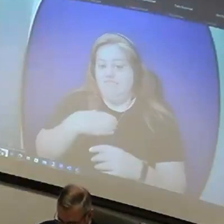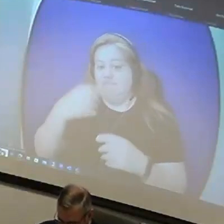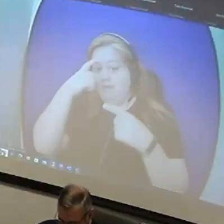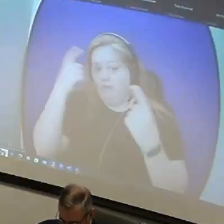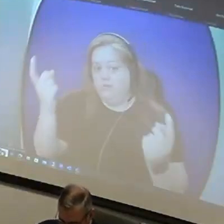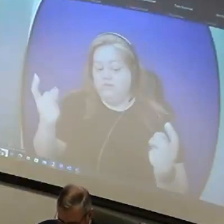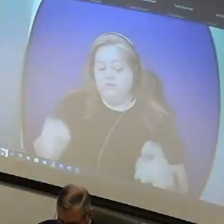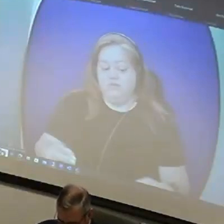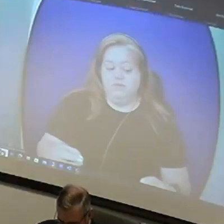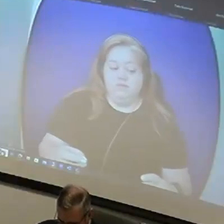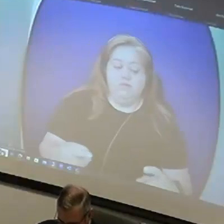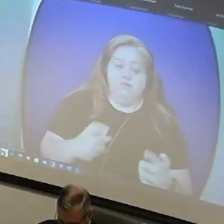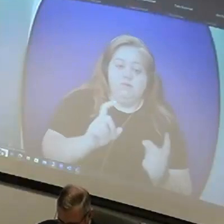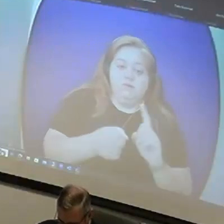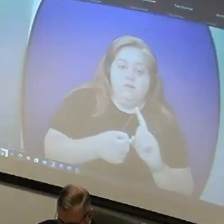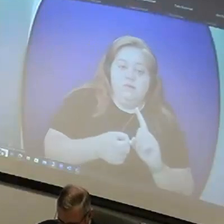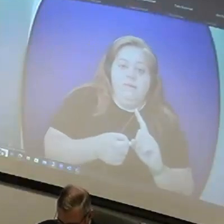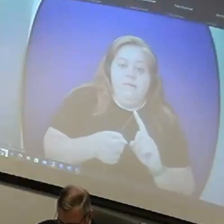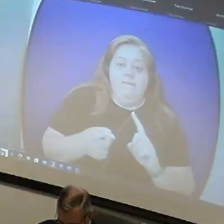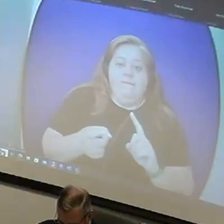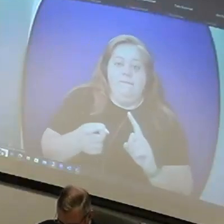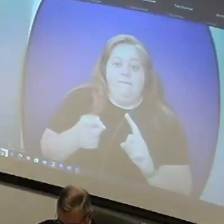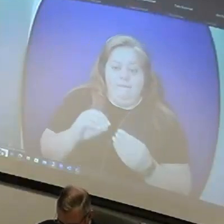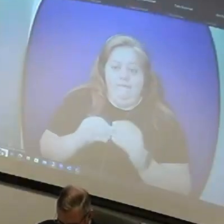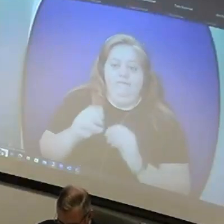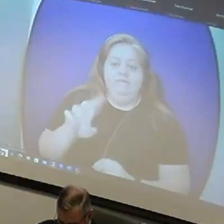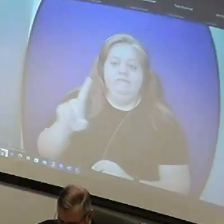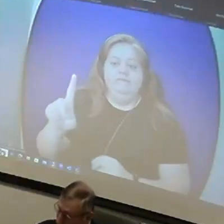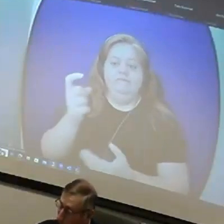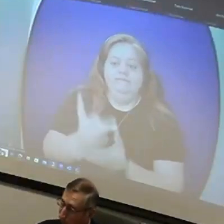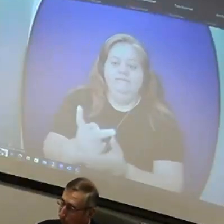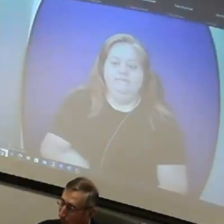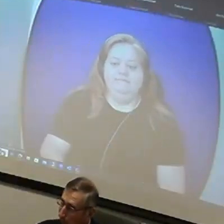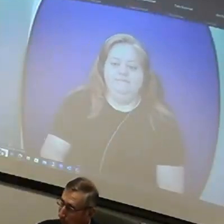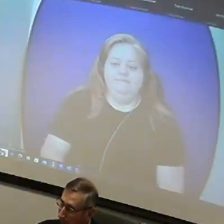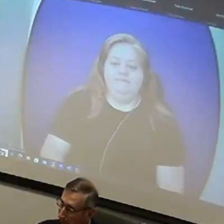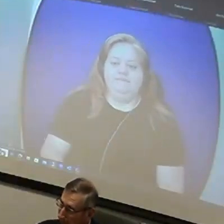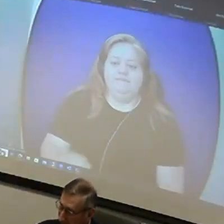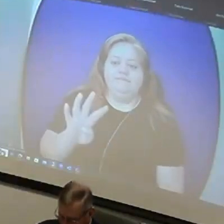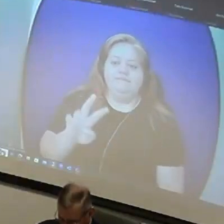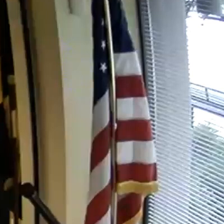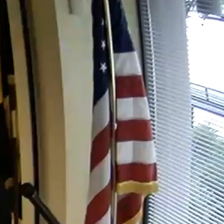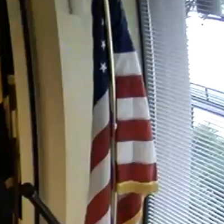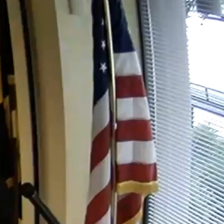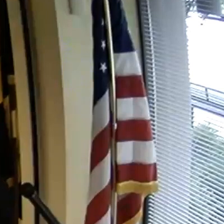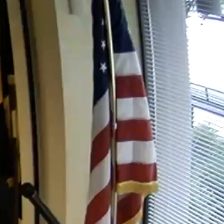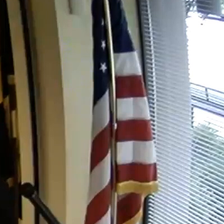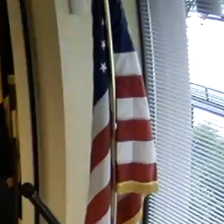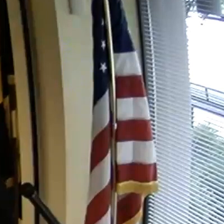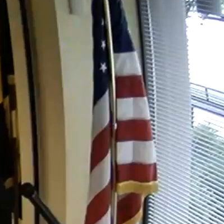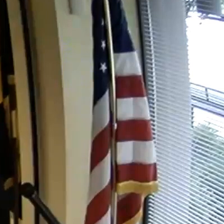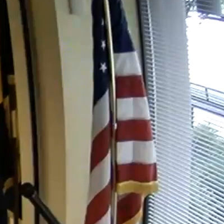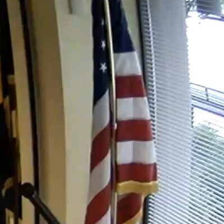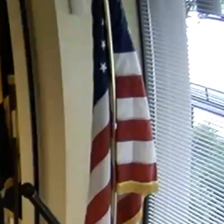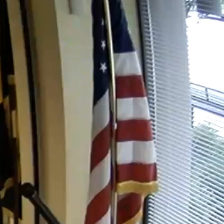Any abstentions? Resolution 41 is approved. Resolution 42, Rachel. Approving the award